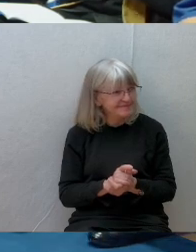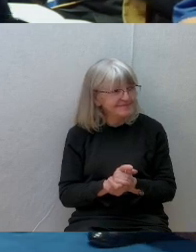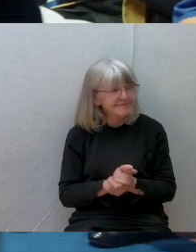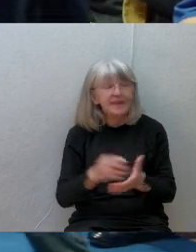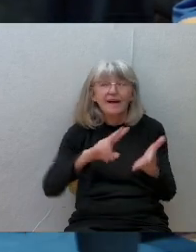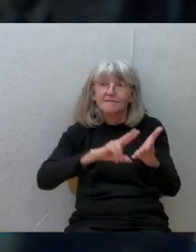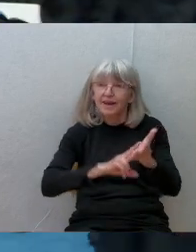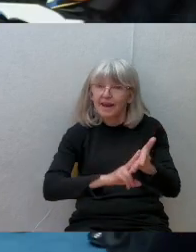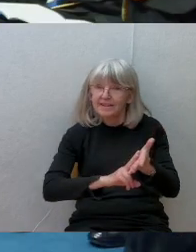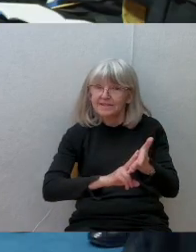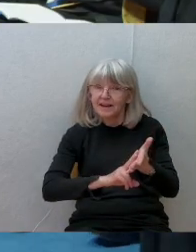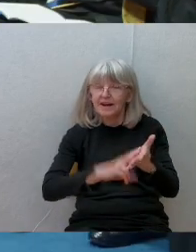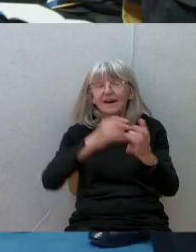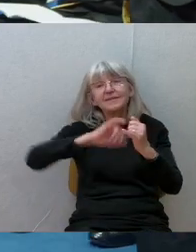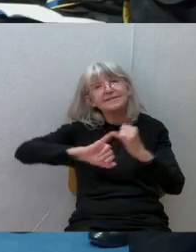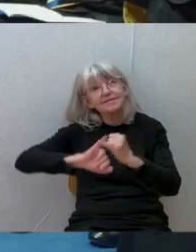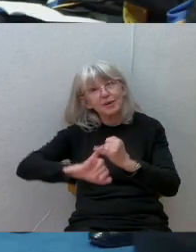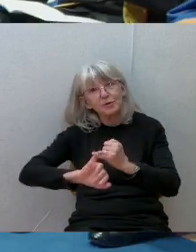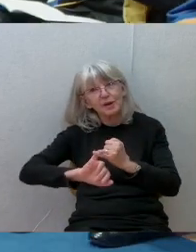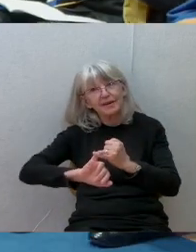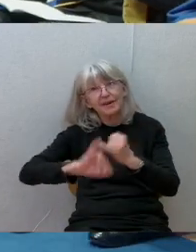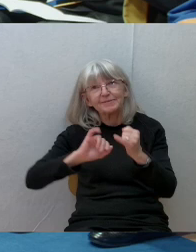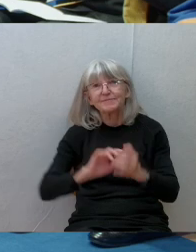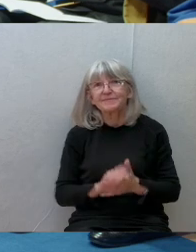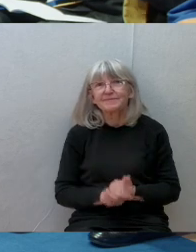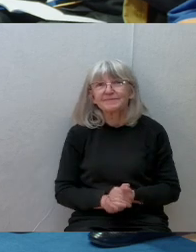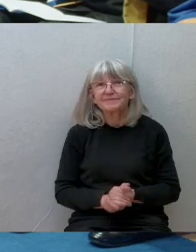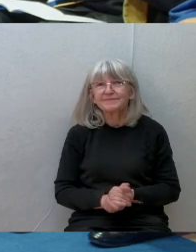Vanessa Semugaza.